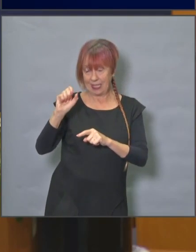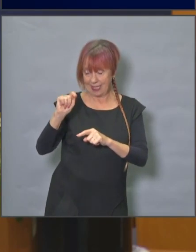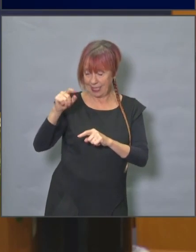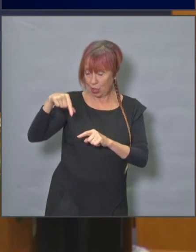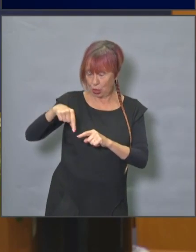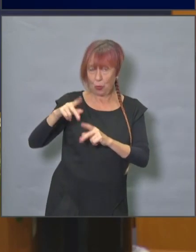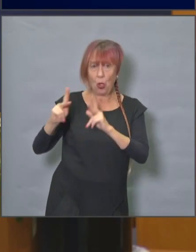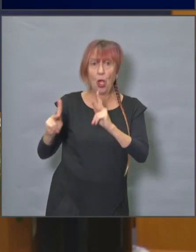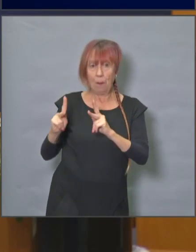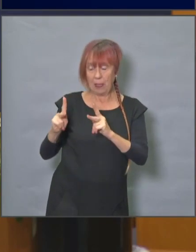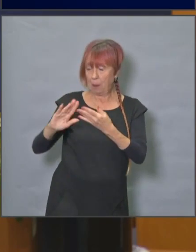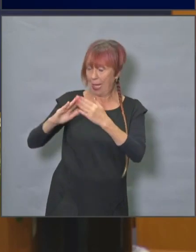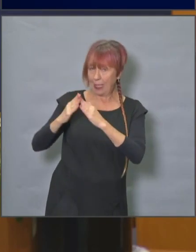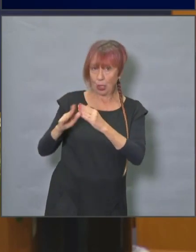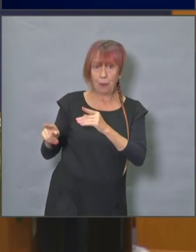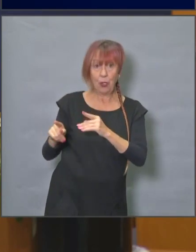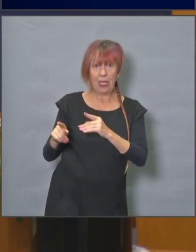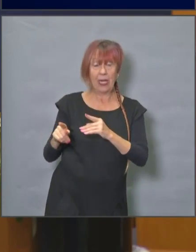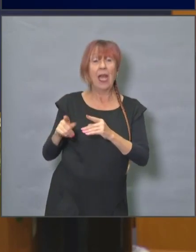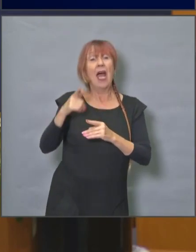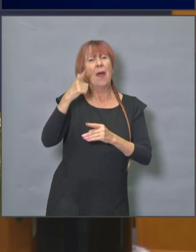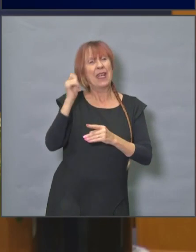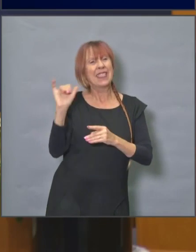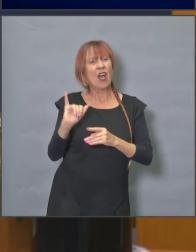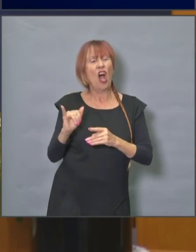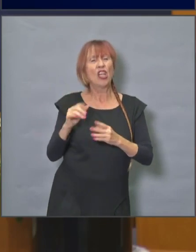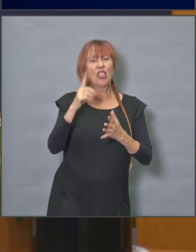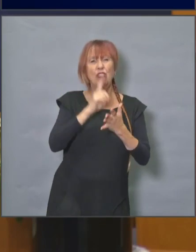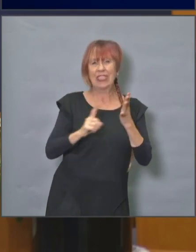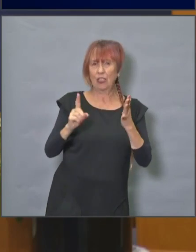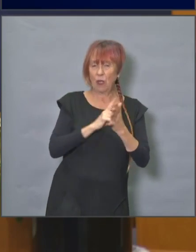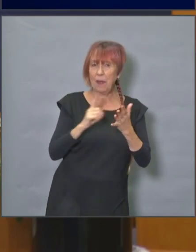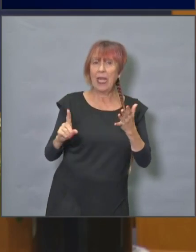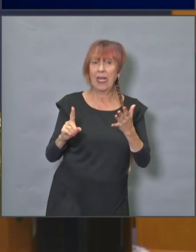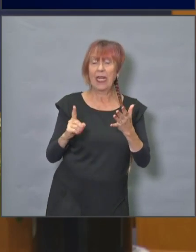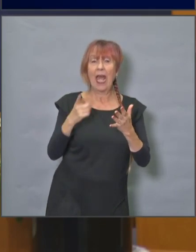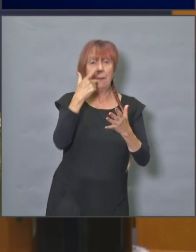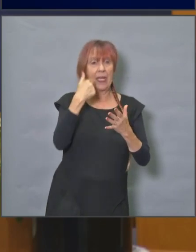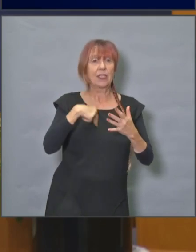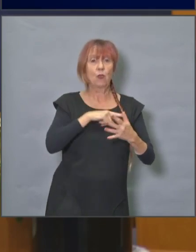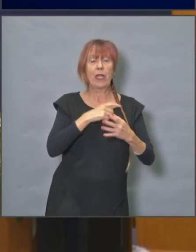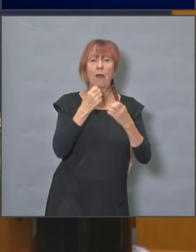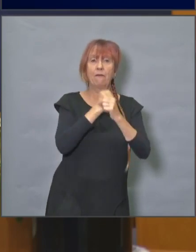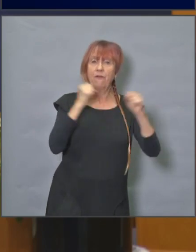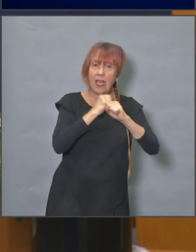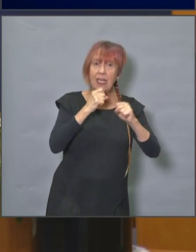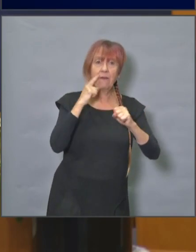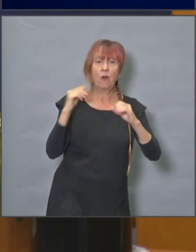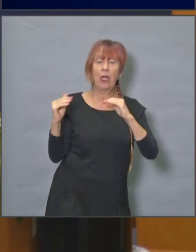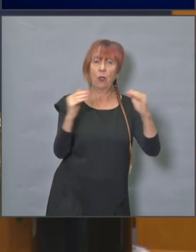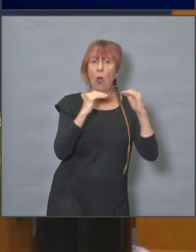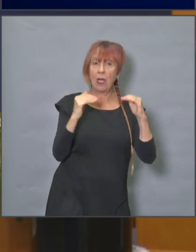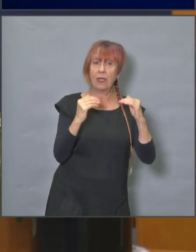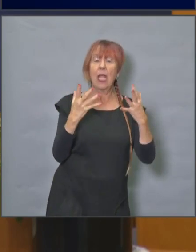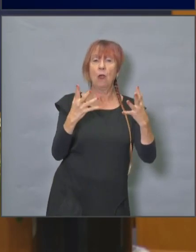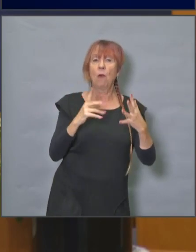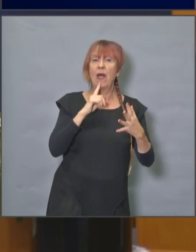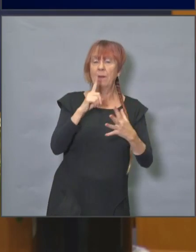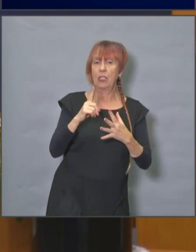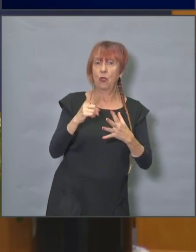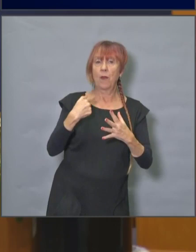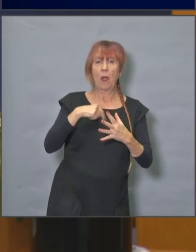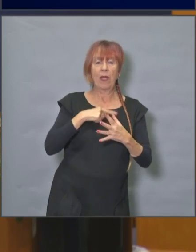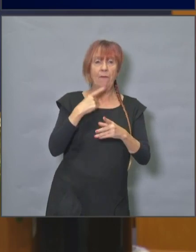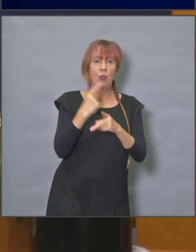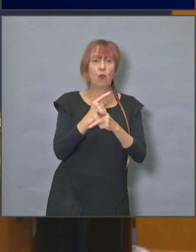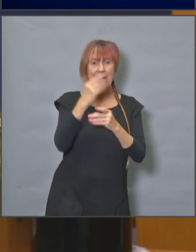and discriminated against. So, in this fight for equity, We really do need to make sure that we have the kind of